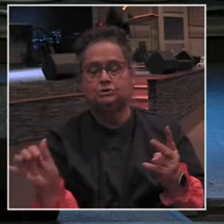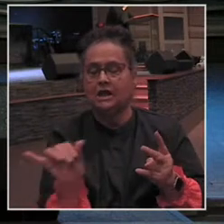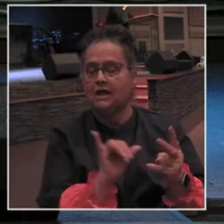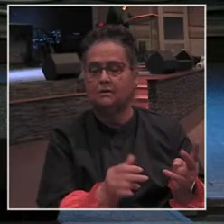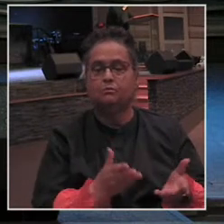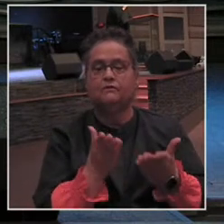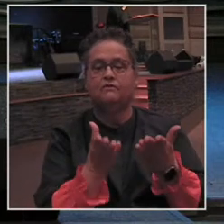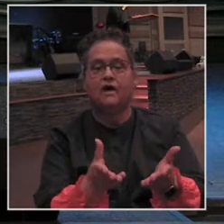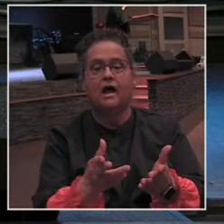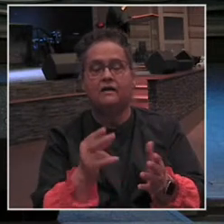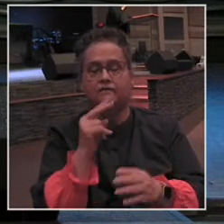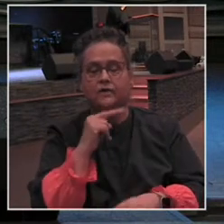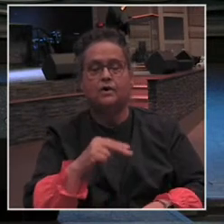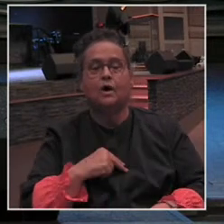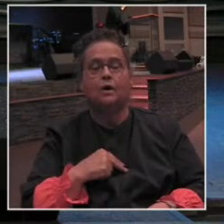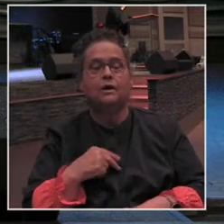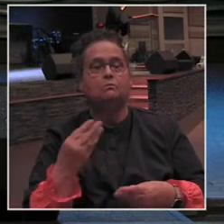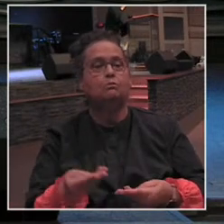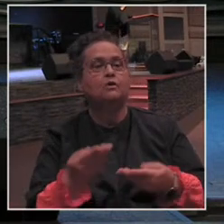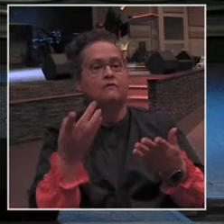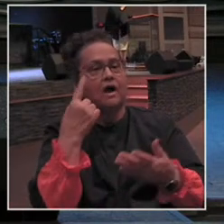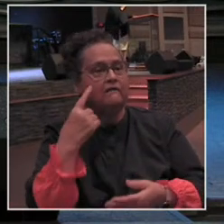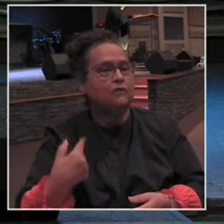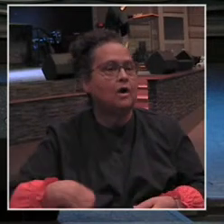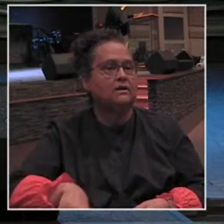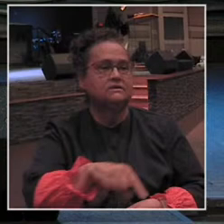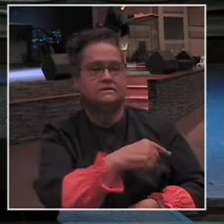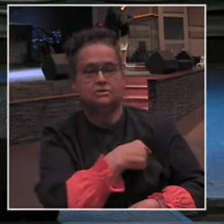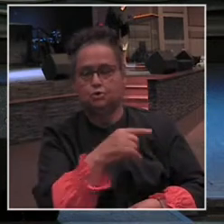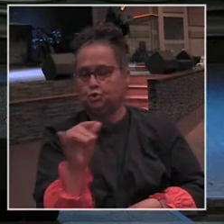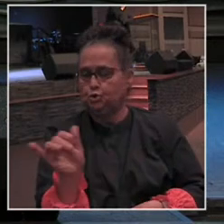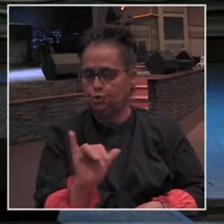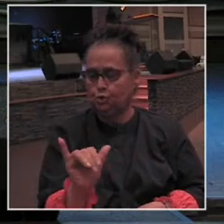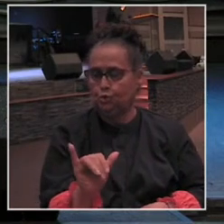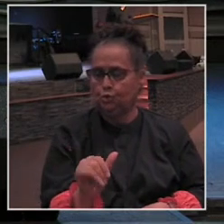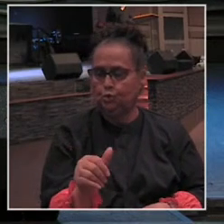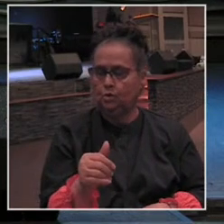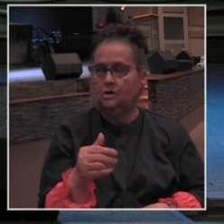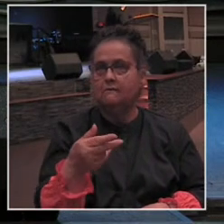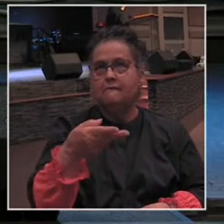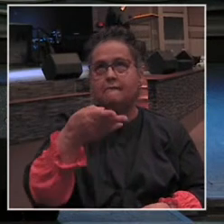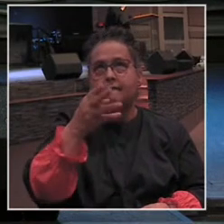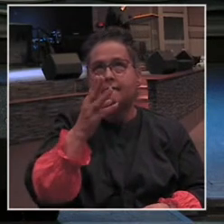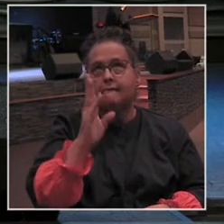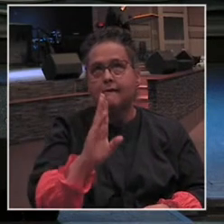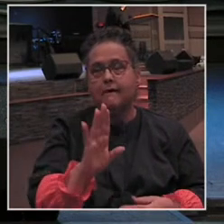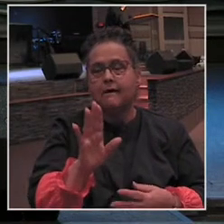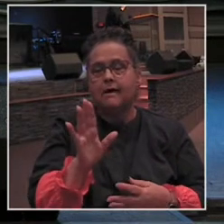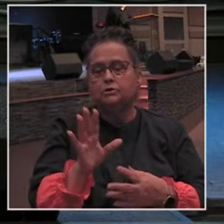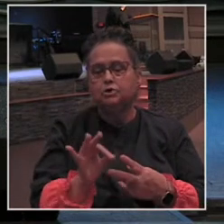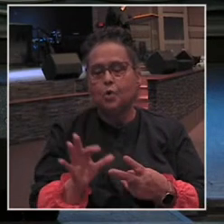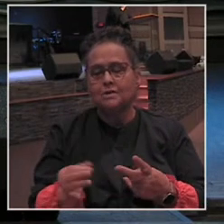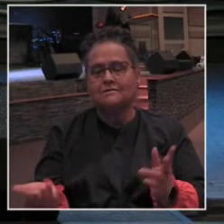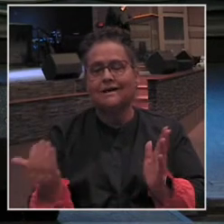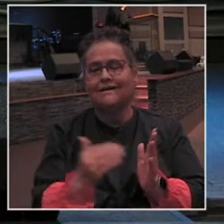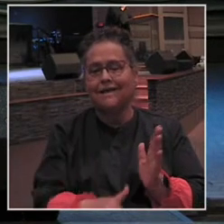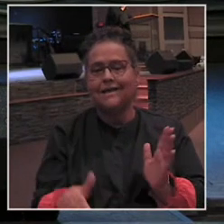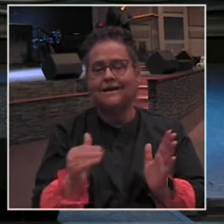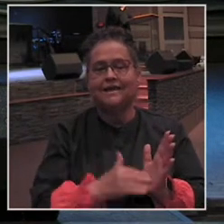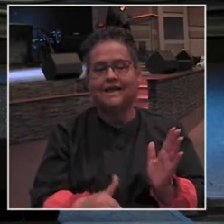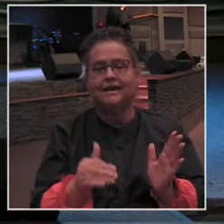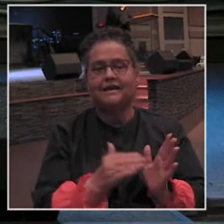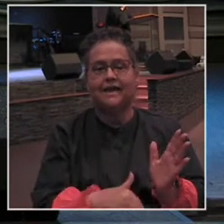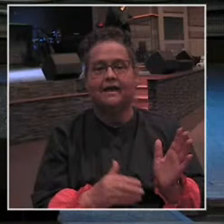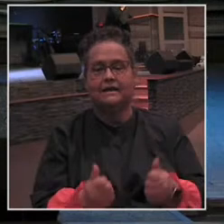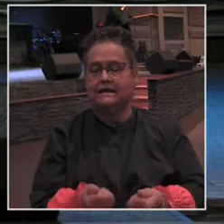provided a way out for Noah, he's provided a way out for us too. He chose us over and over again,